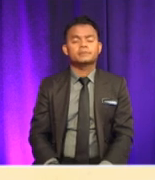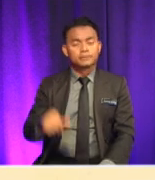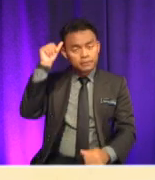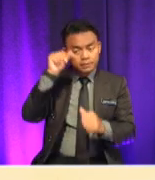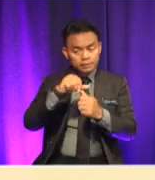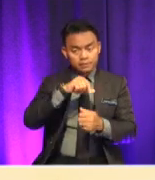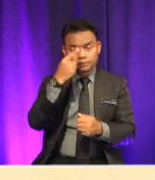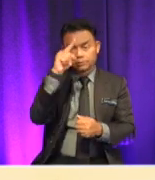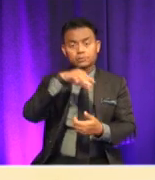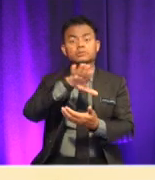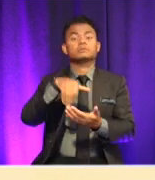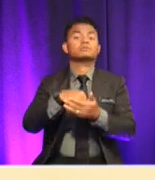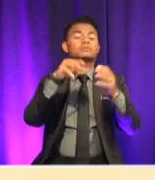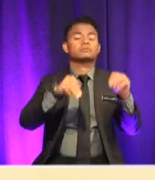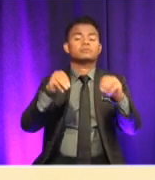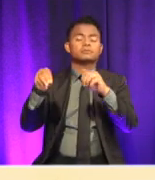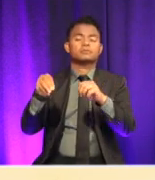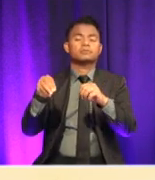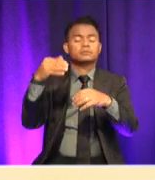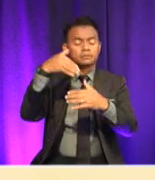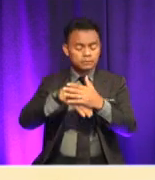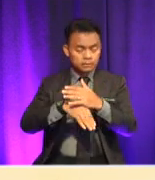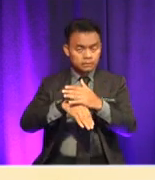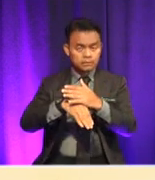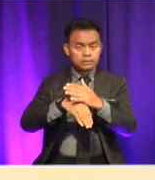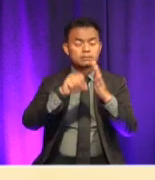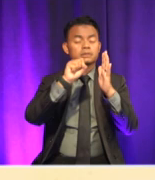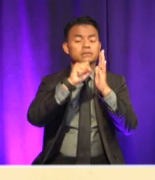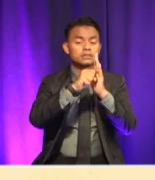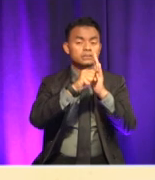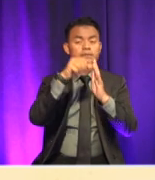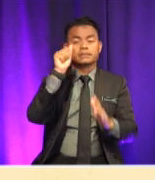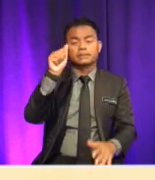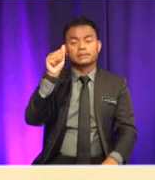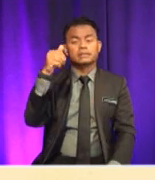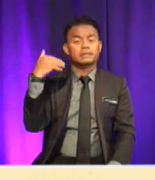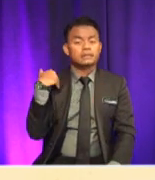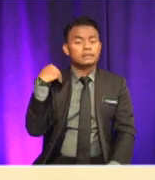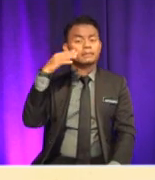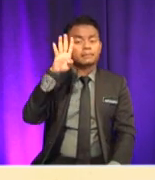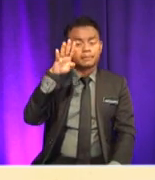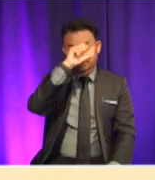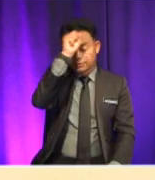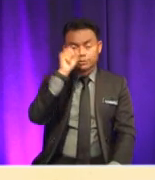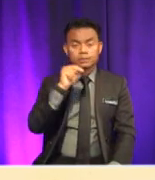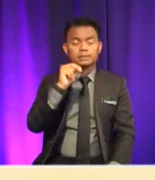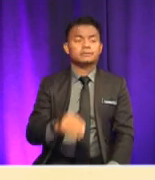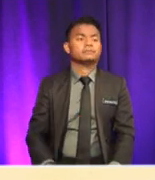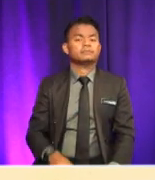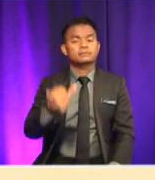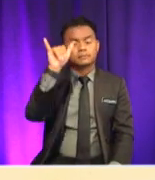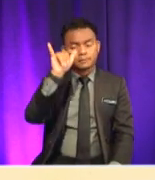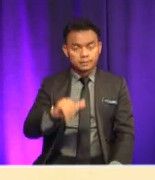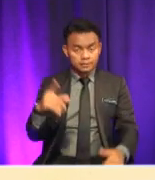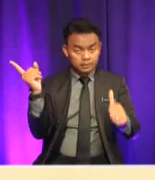in each of this, for section A, it is actually divided into four sets of questions. The first question and the second